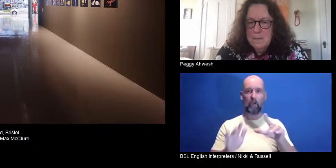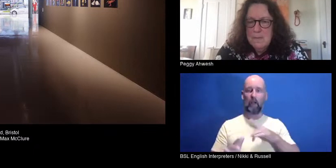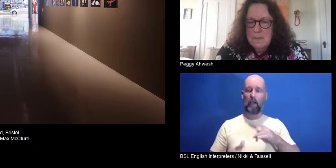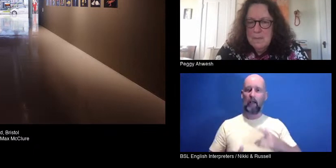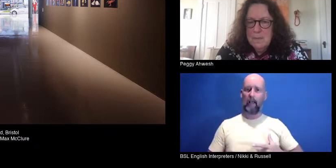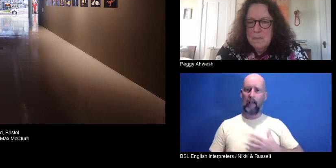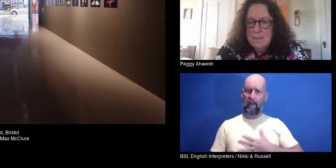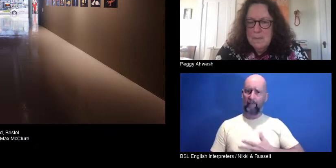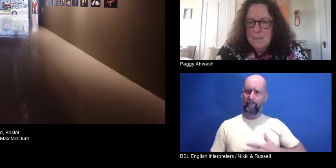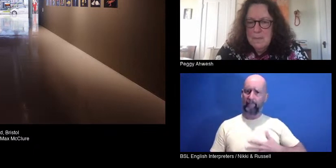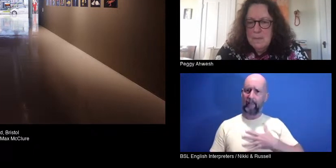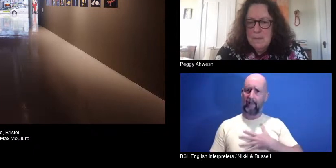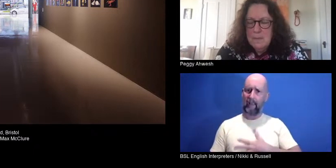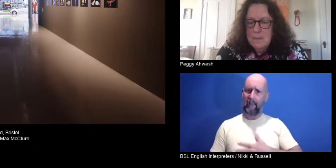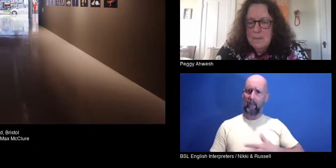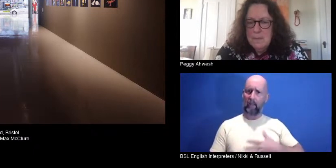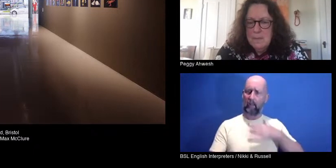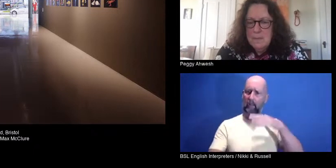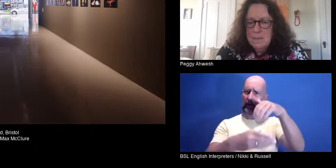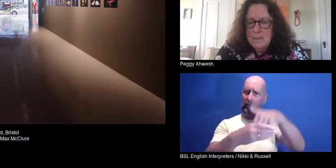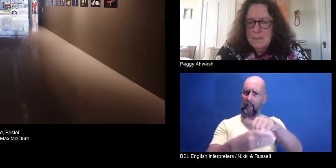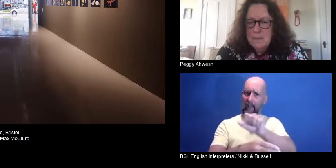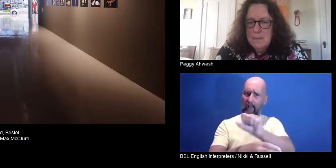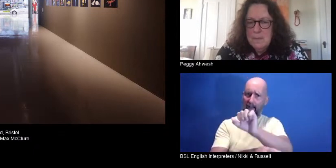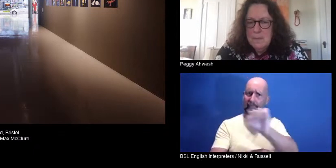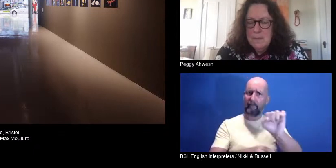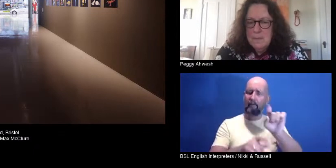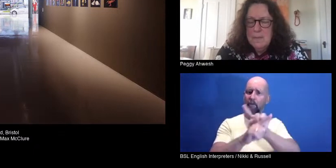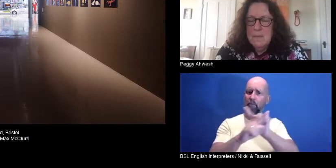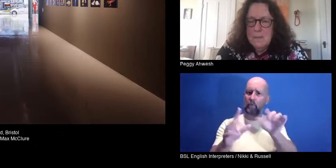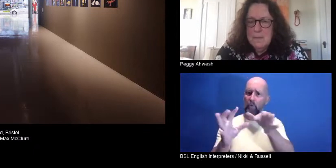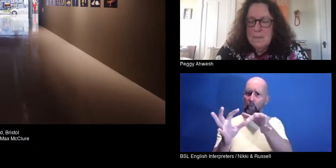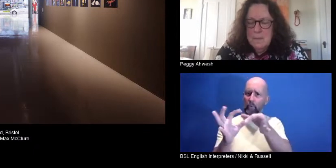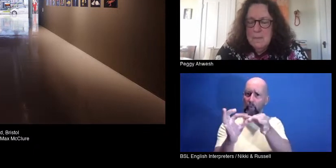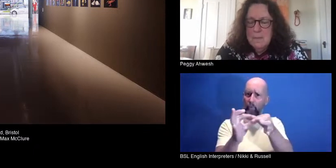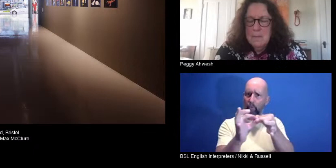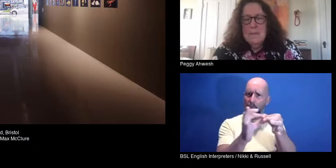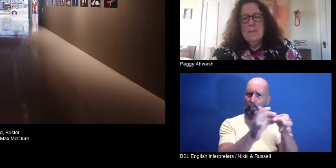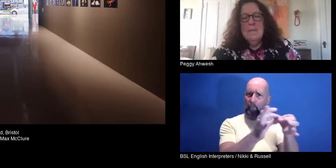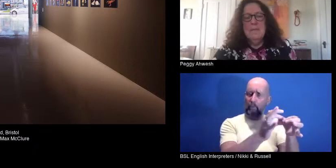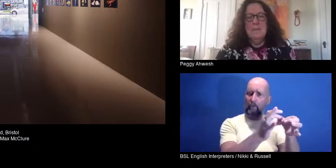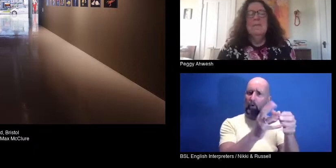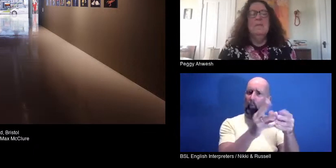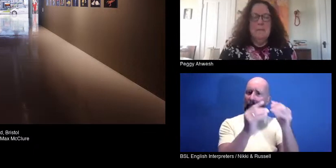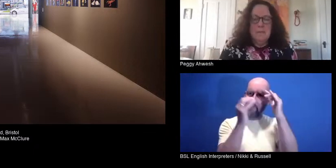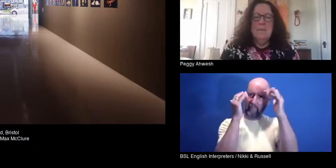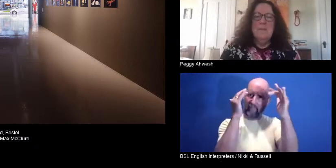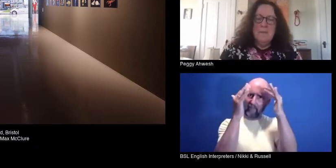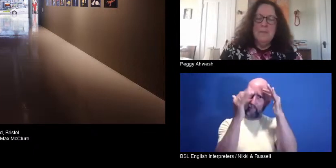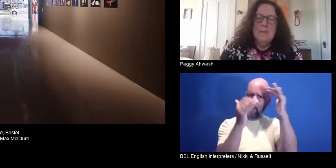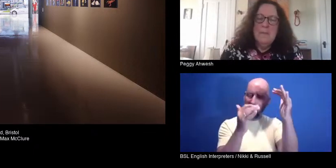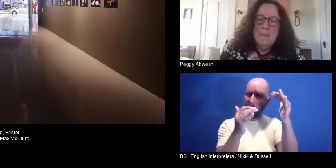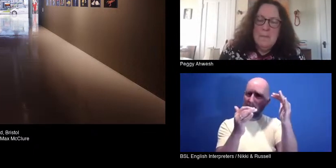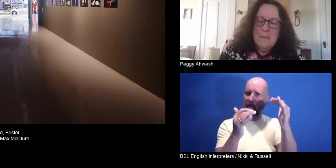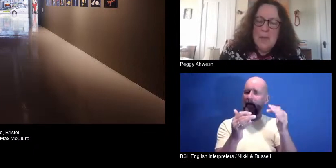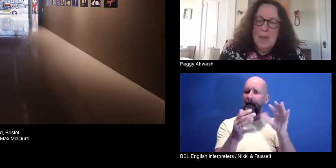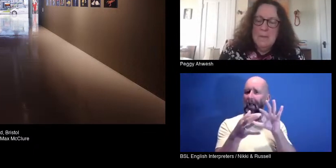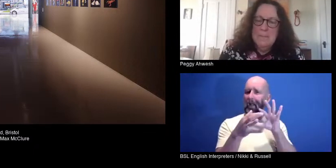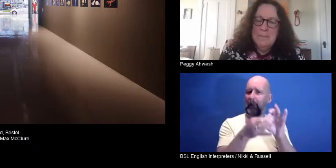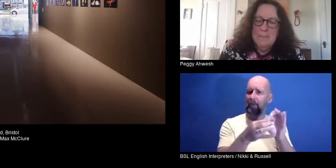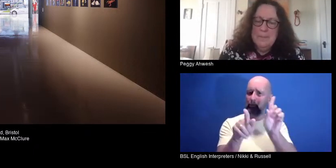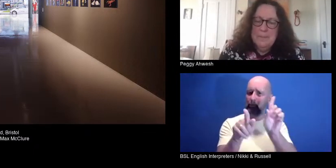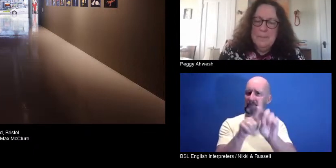feeling within a practice that also has so many links to theory, you know, citations of theory, because I